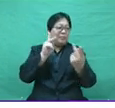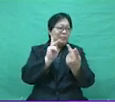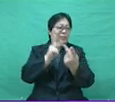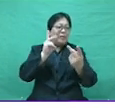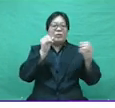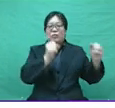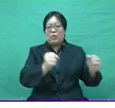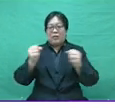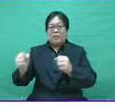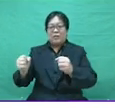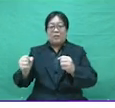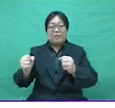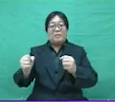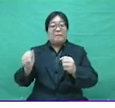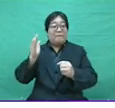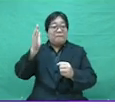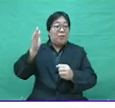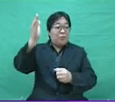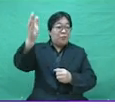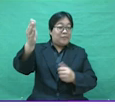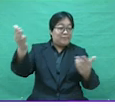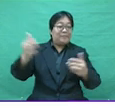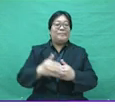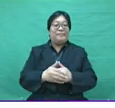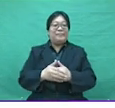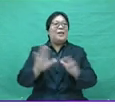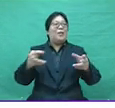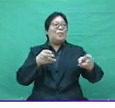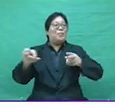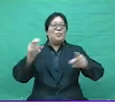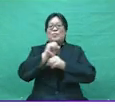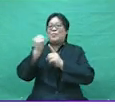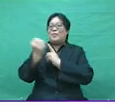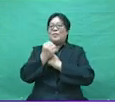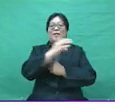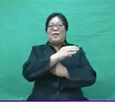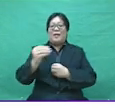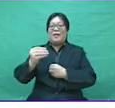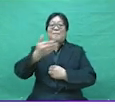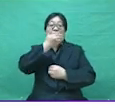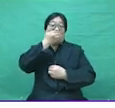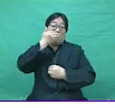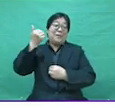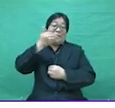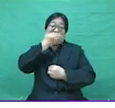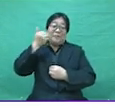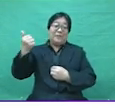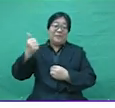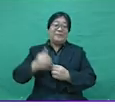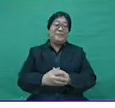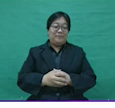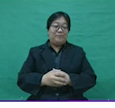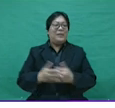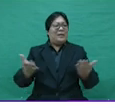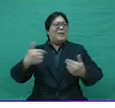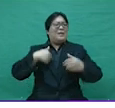right strategy for the next future to handle the situation and to make it better. And for